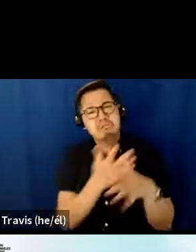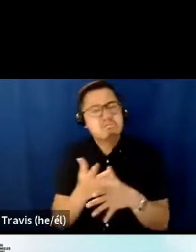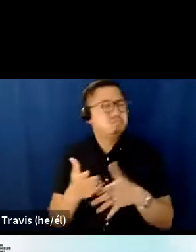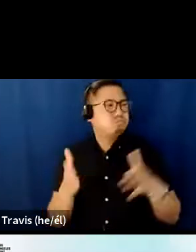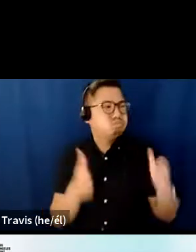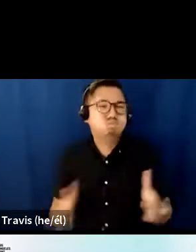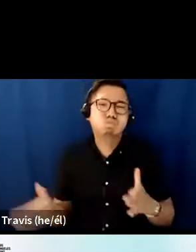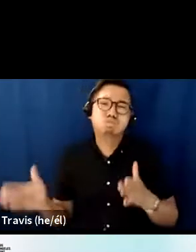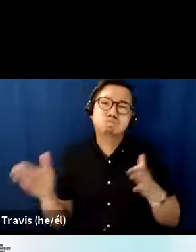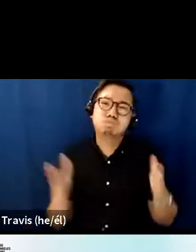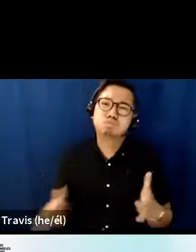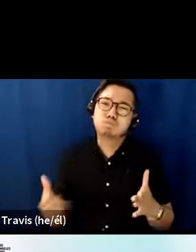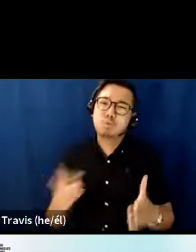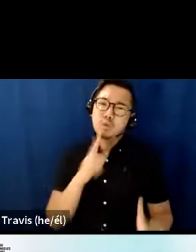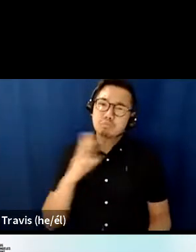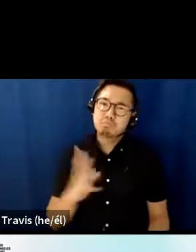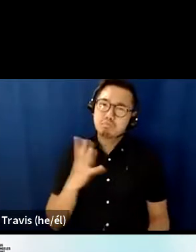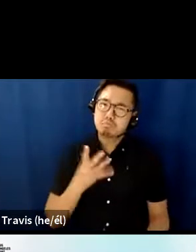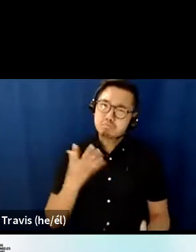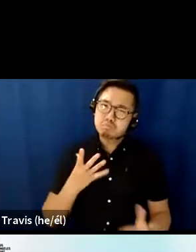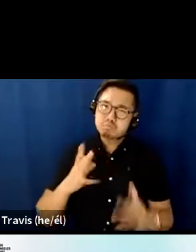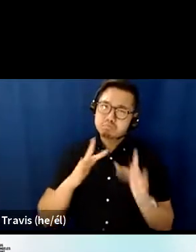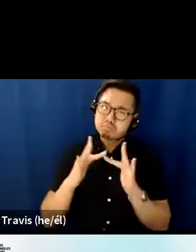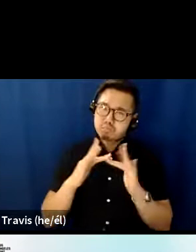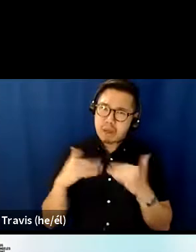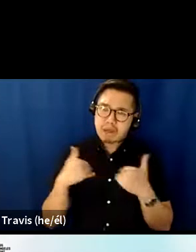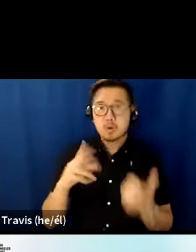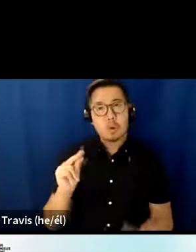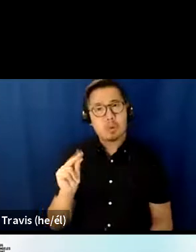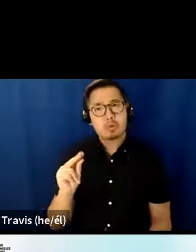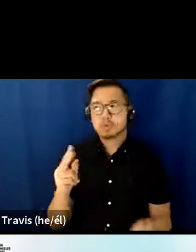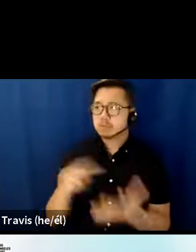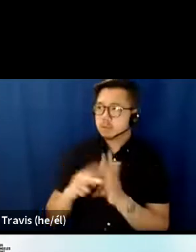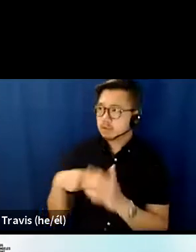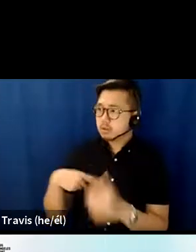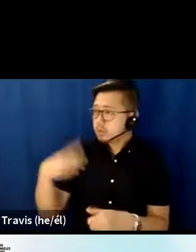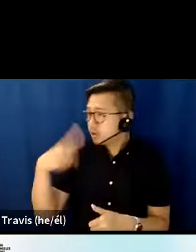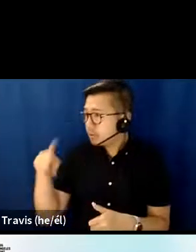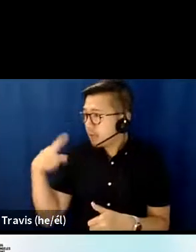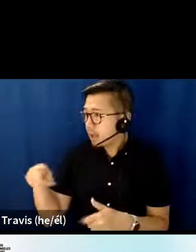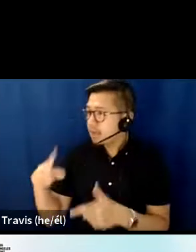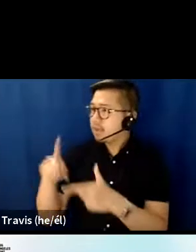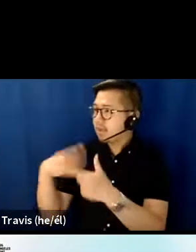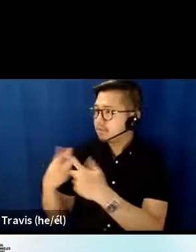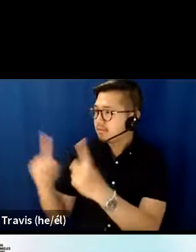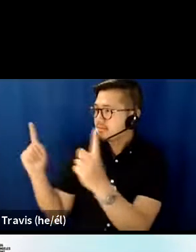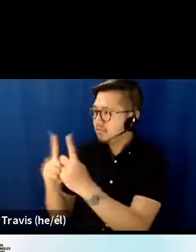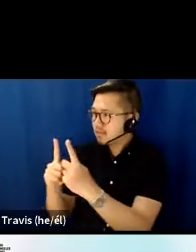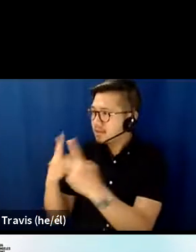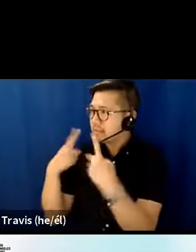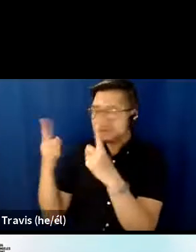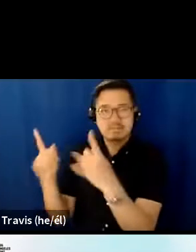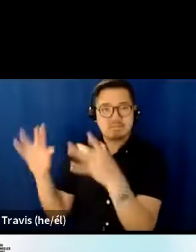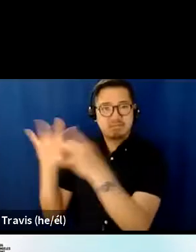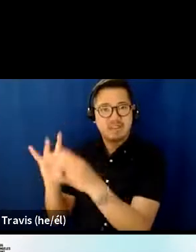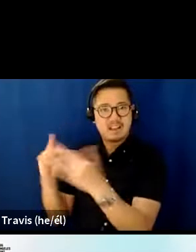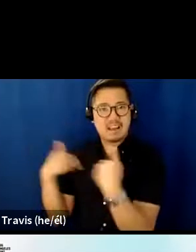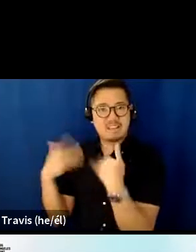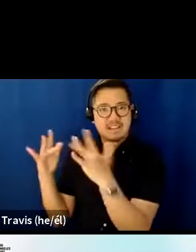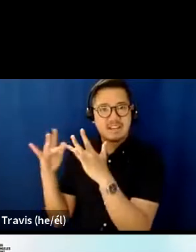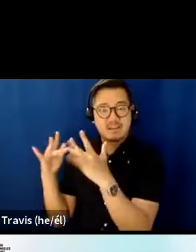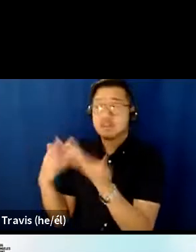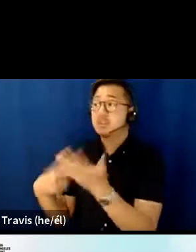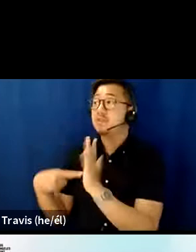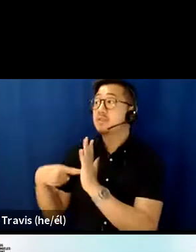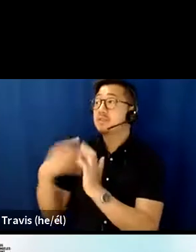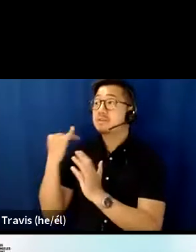need. And so now here we have a community that is able to say, you know, I need some food,